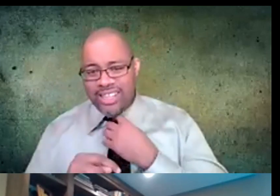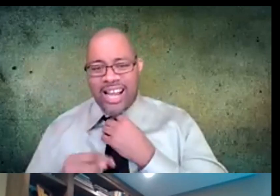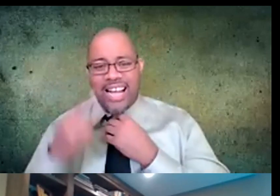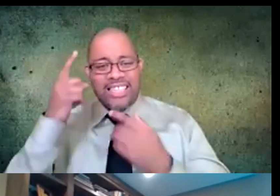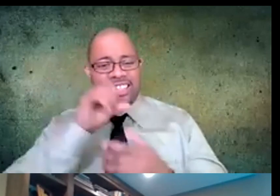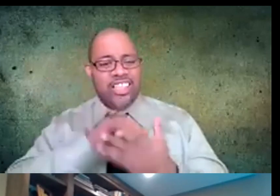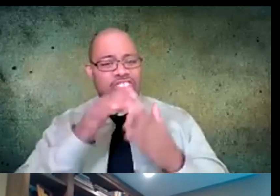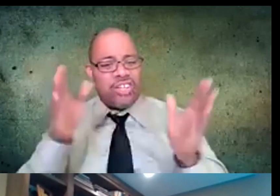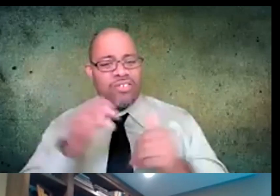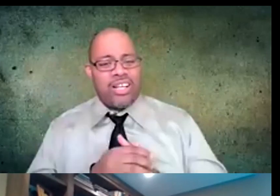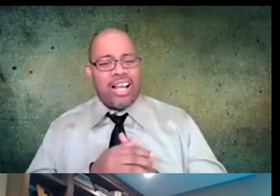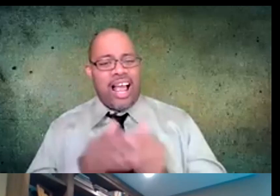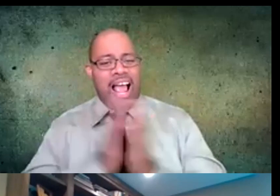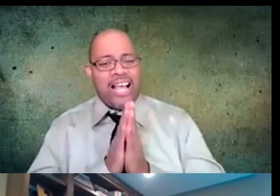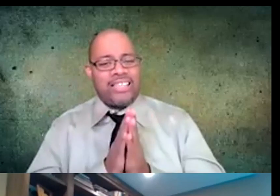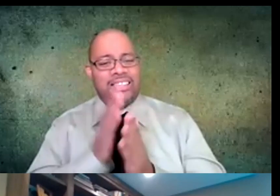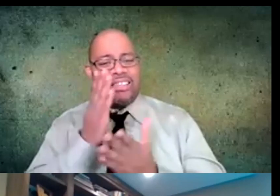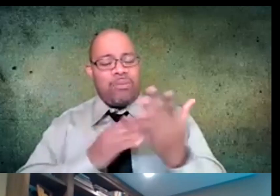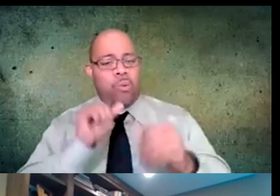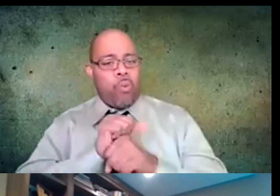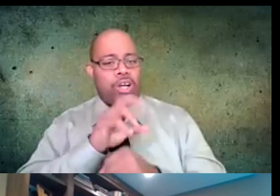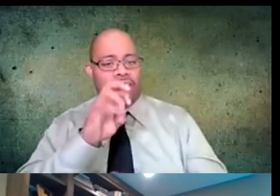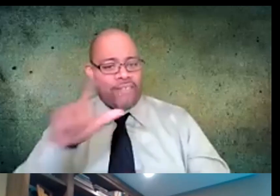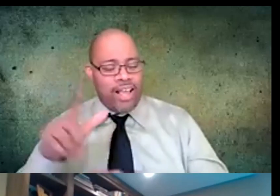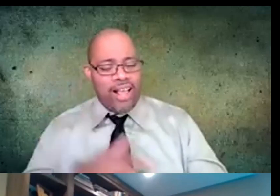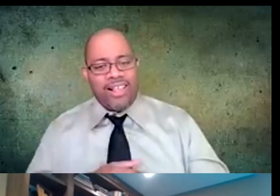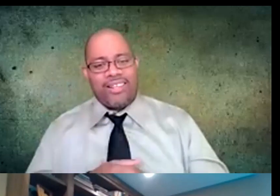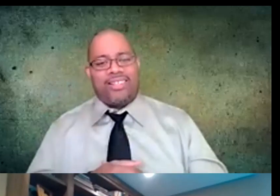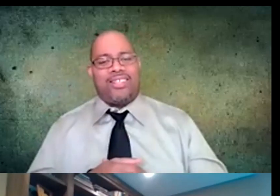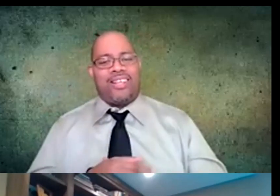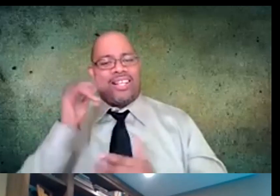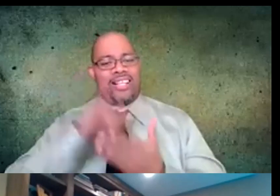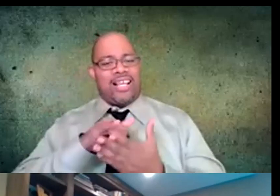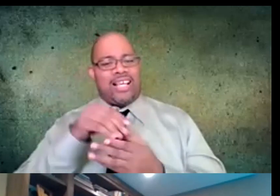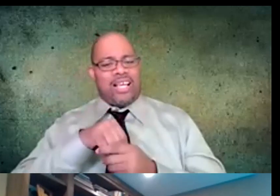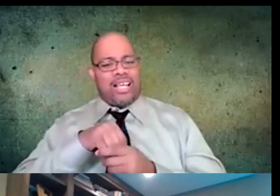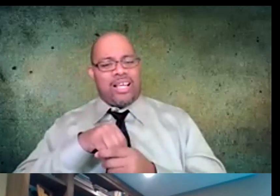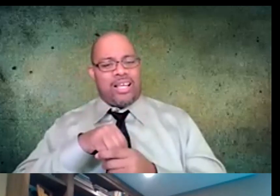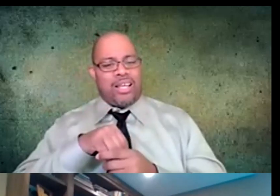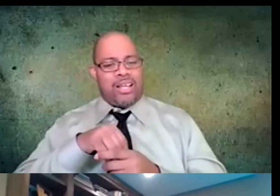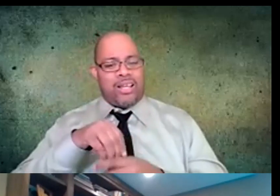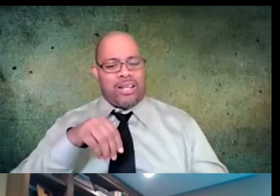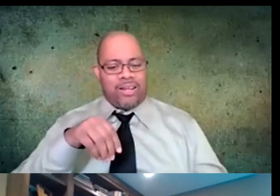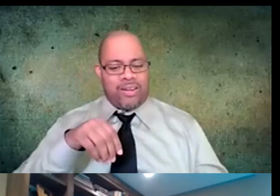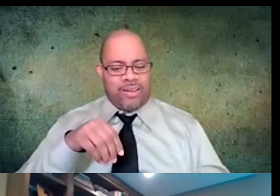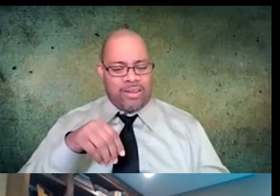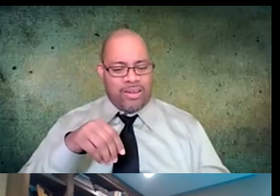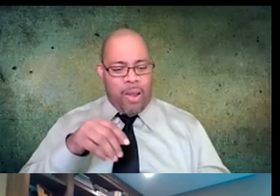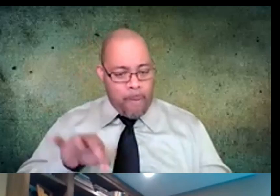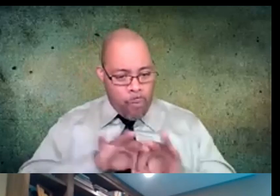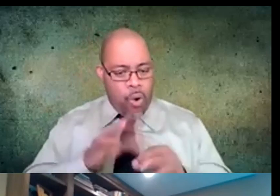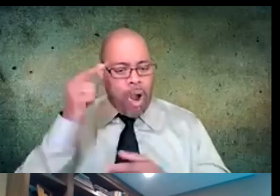generally, Sean, I'm going to ask you as someone who's working at Cerevel. I think it's just important to really just get that passion out from you. Why would